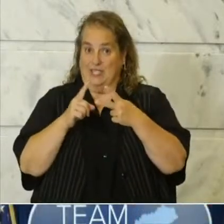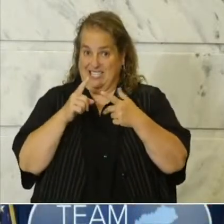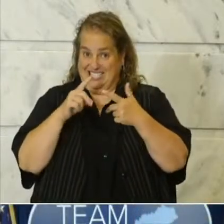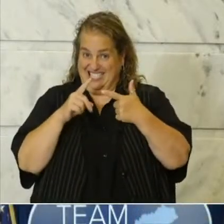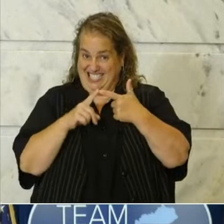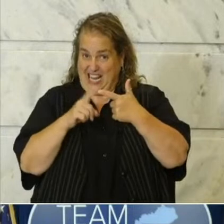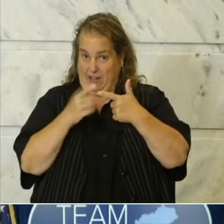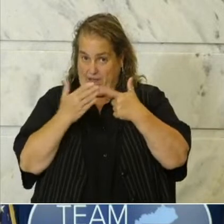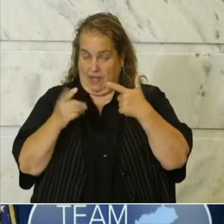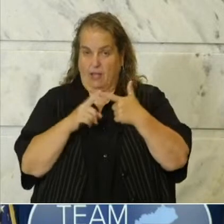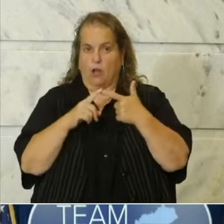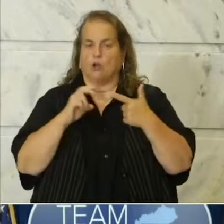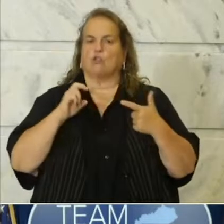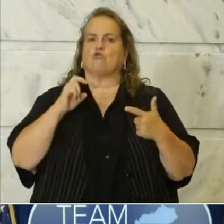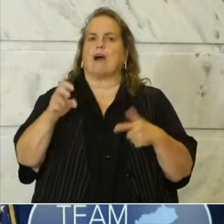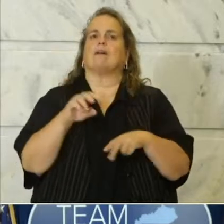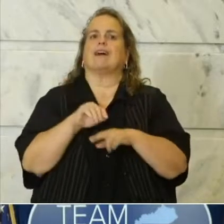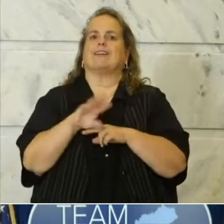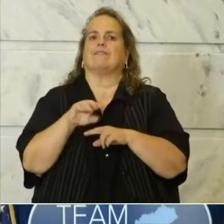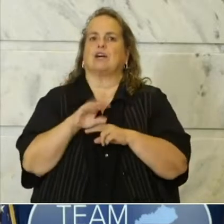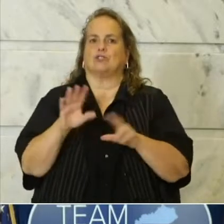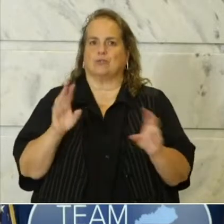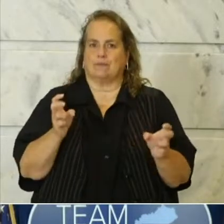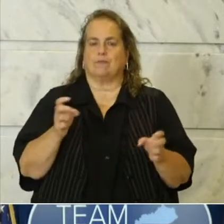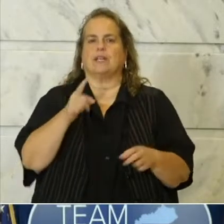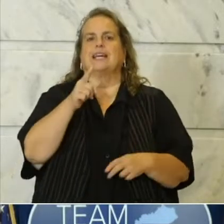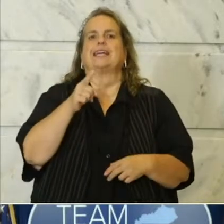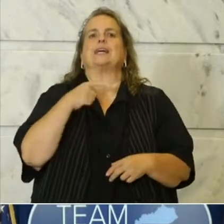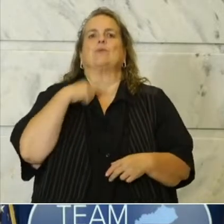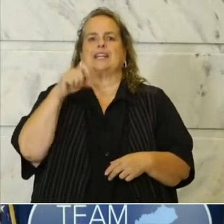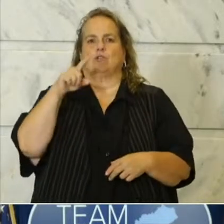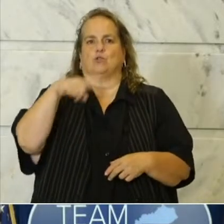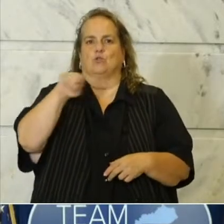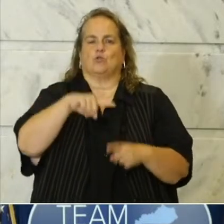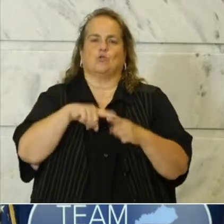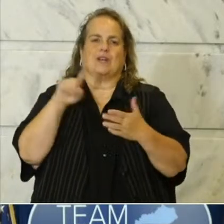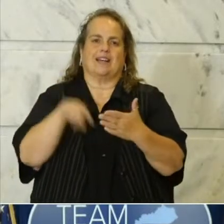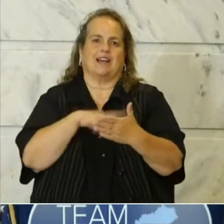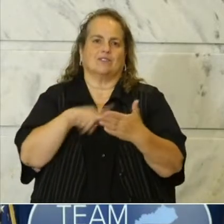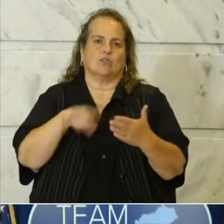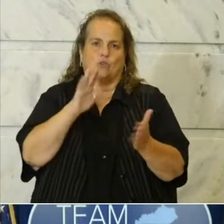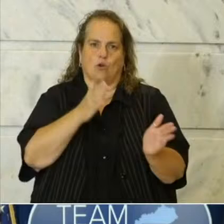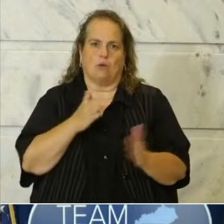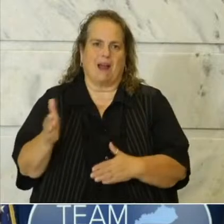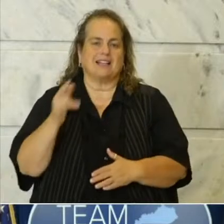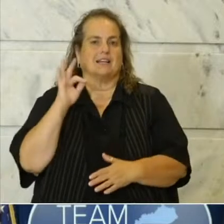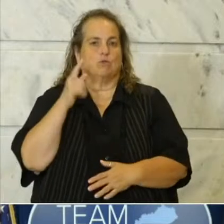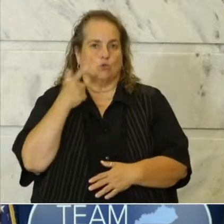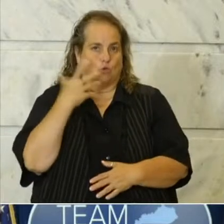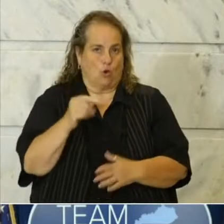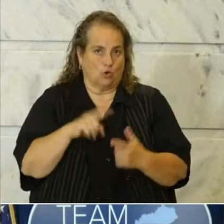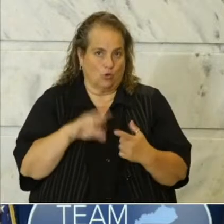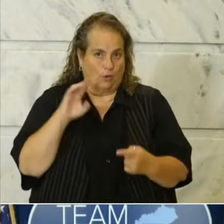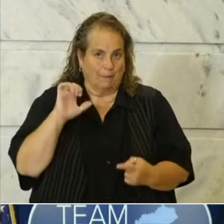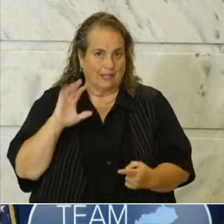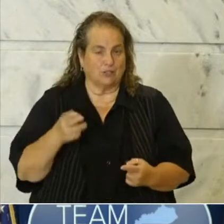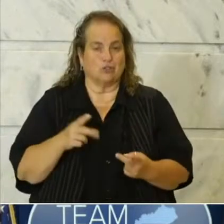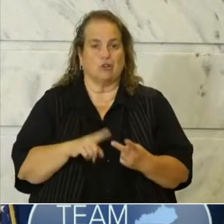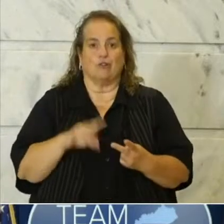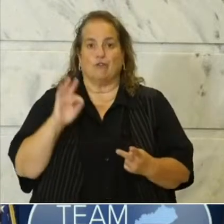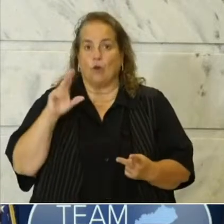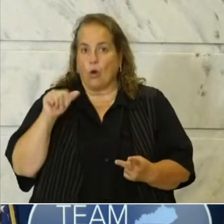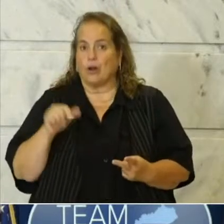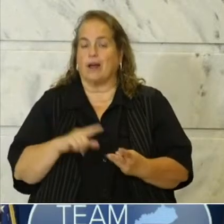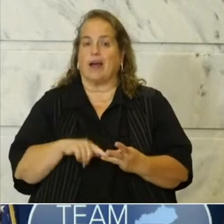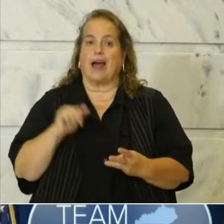advisory. I need you to cancel your plans if you're going to a beach in Florida or